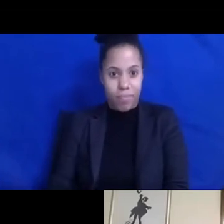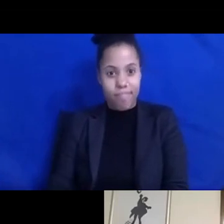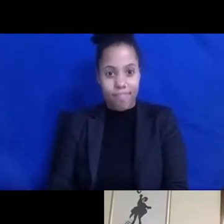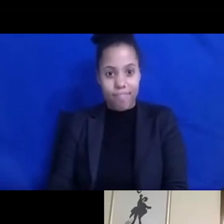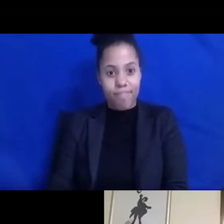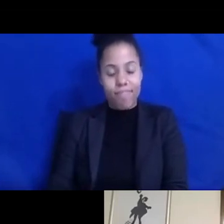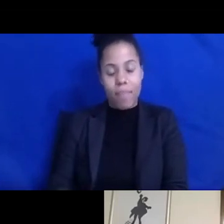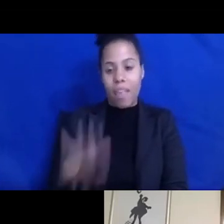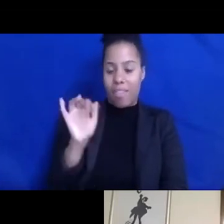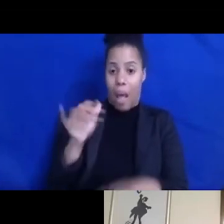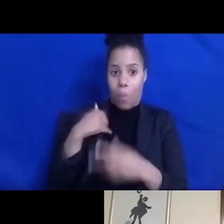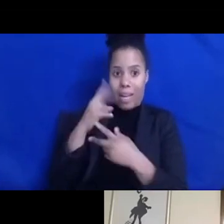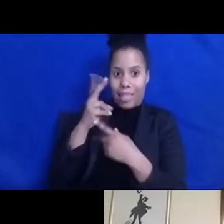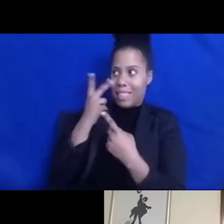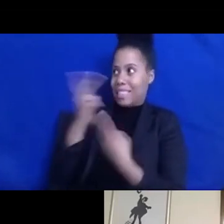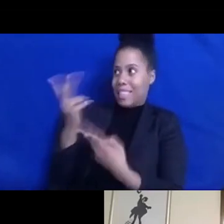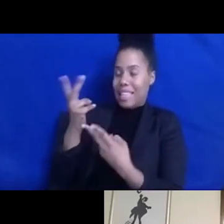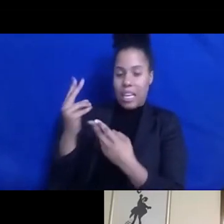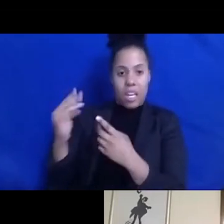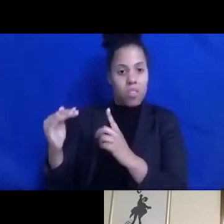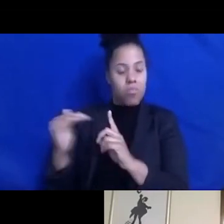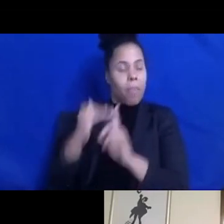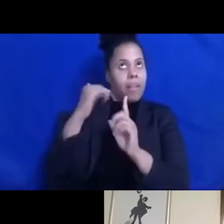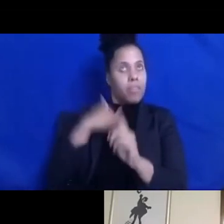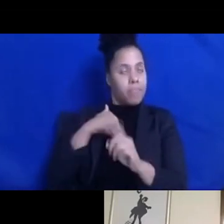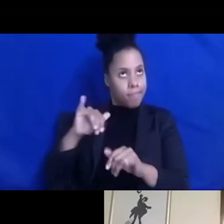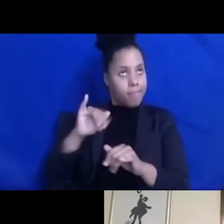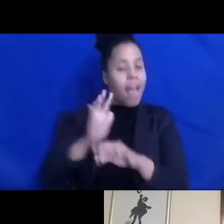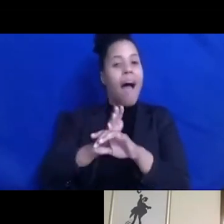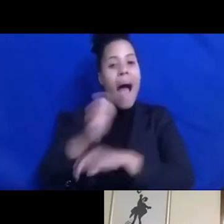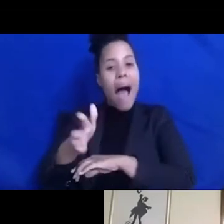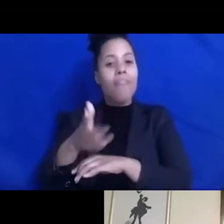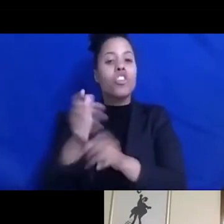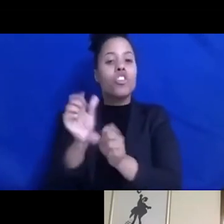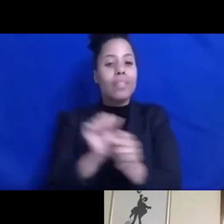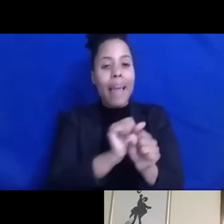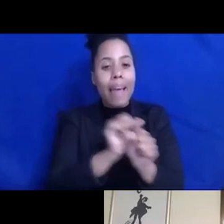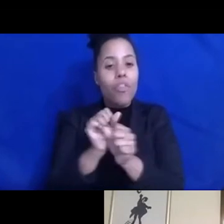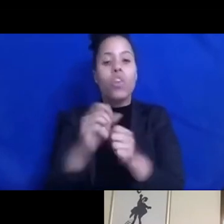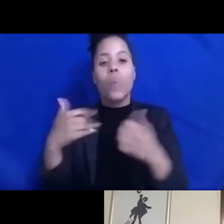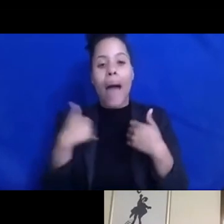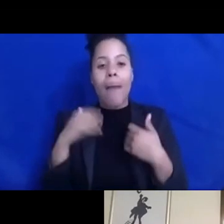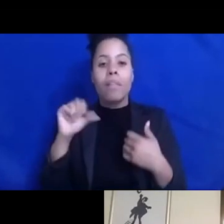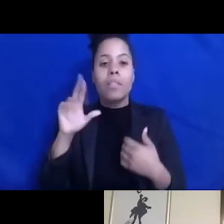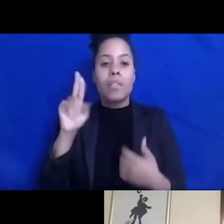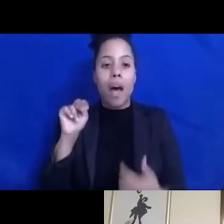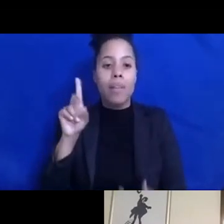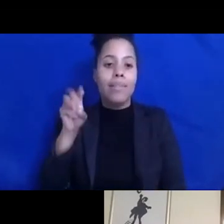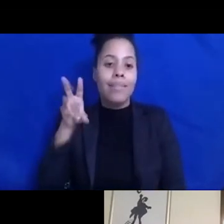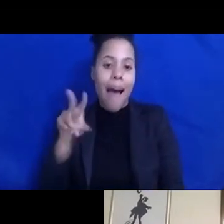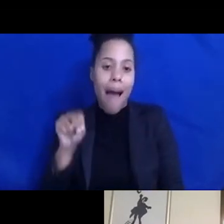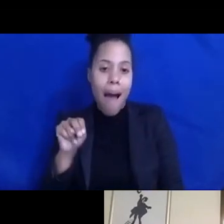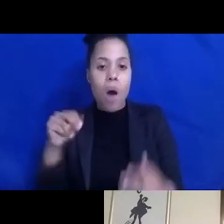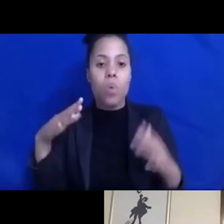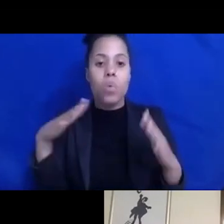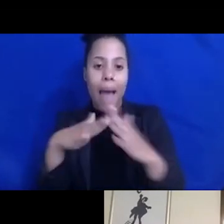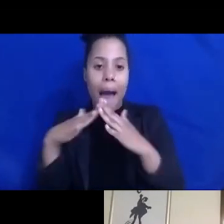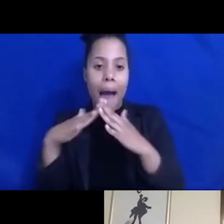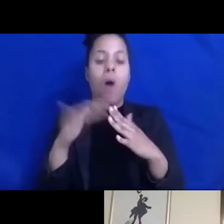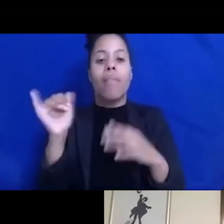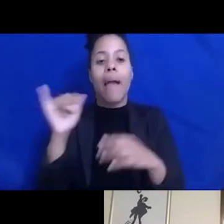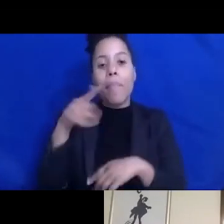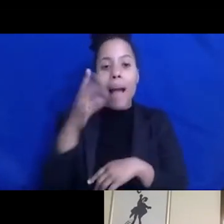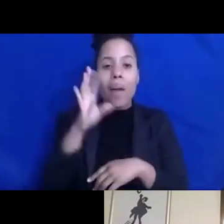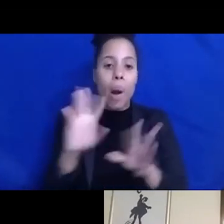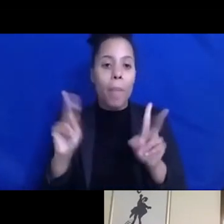reminds me of how like after slavery, you have sundown towns. So Black and Brown folks, again, after sunset, can't move around